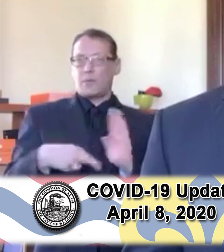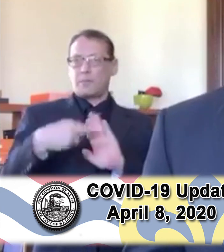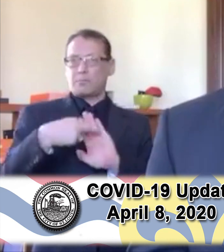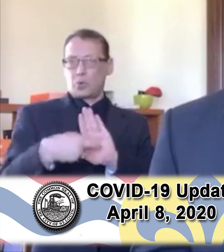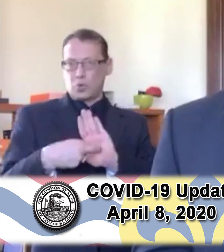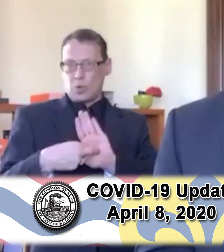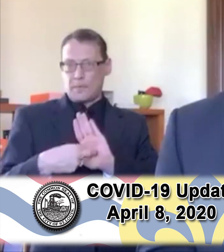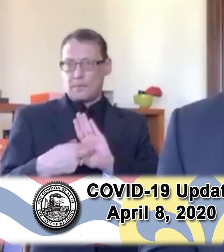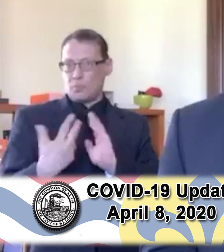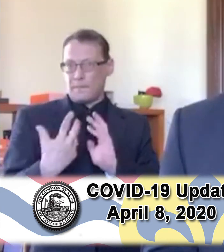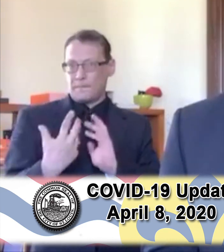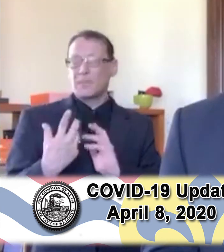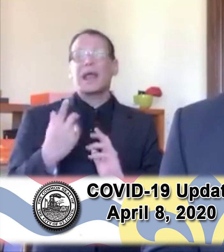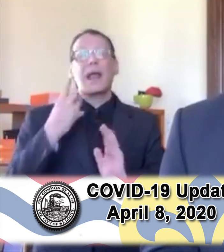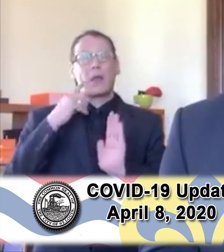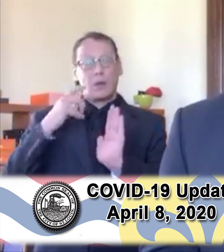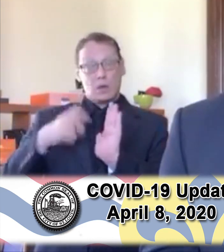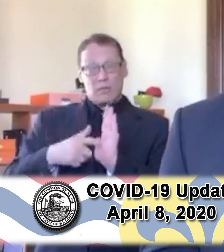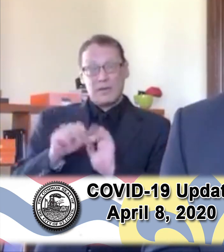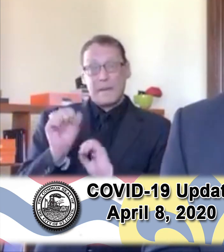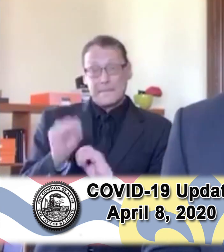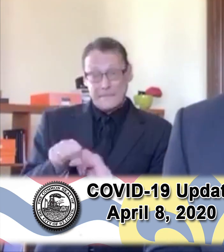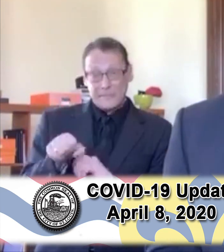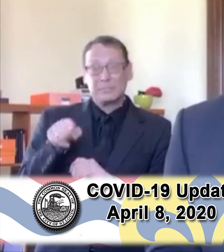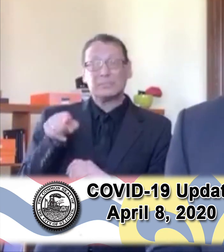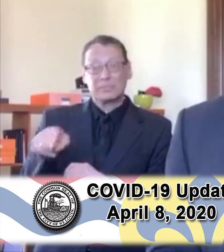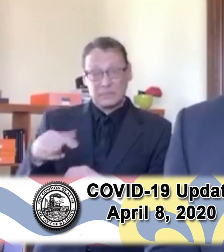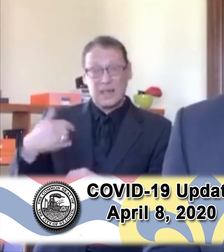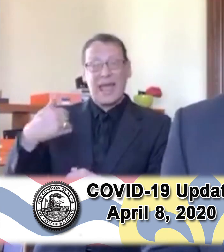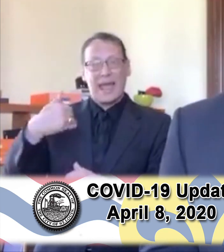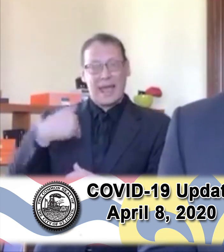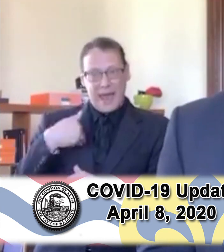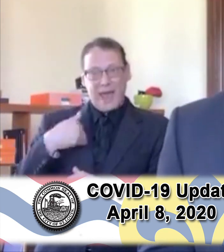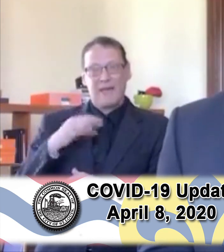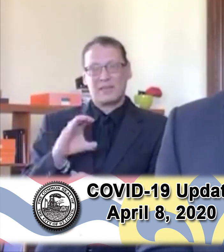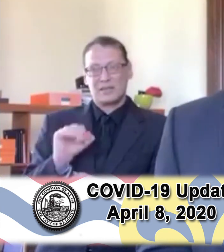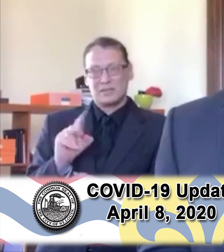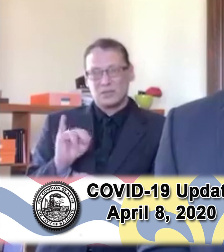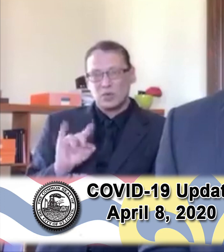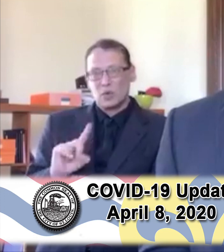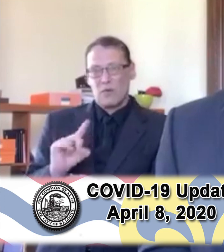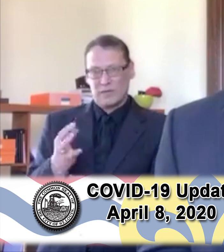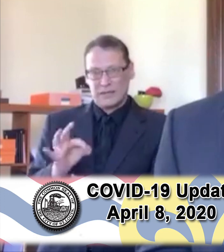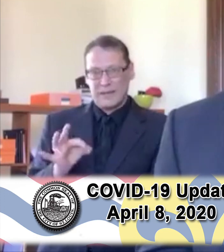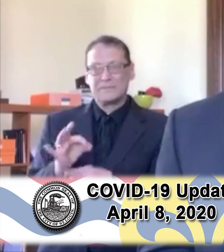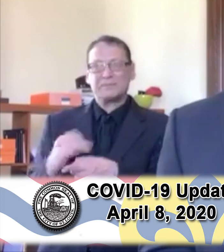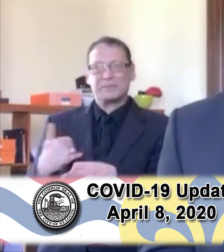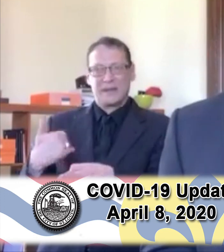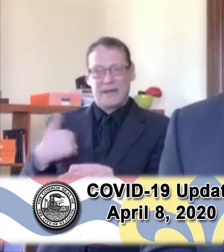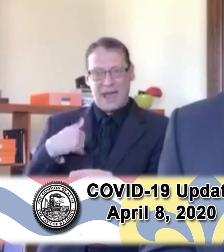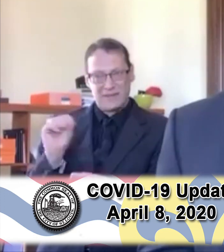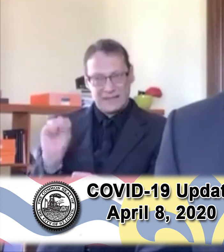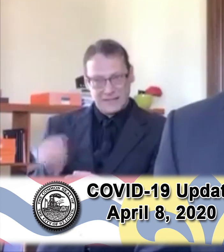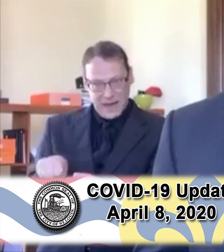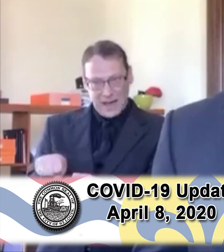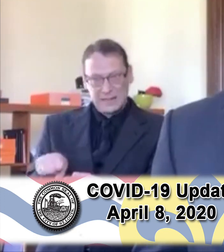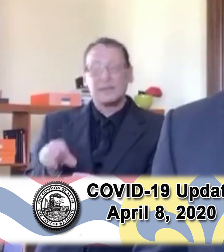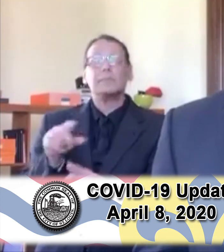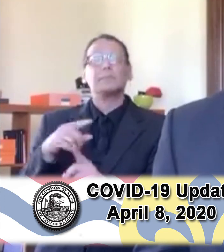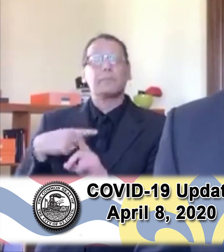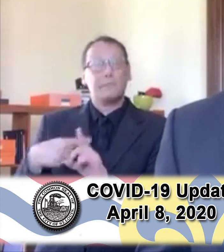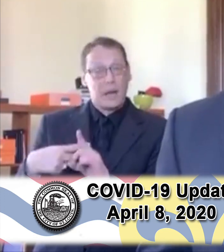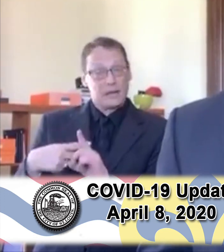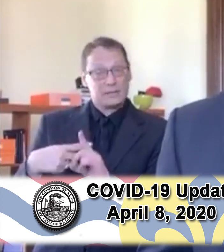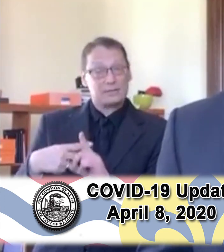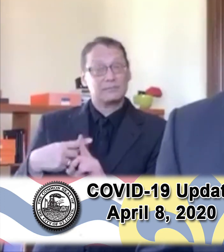Health is when we are notified of an individual that has been exposed to someone with COVID-19, or someone has tested